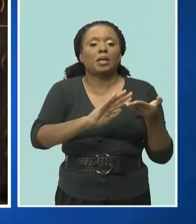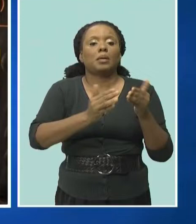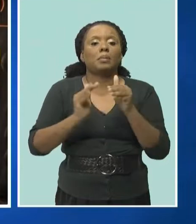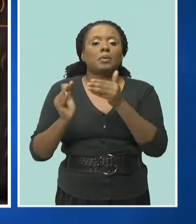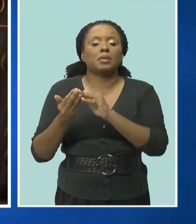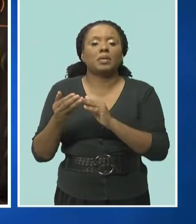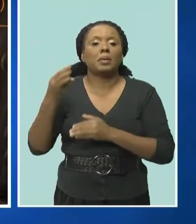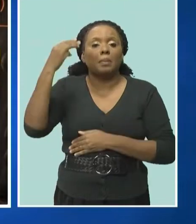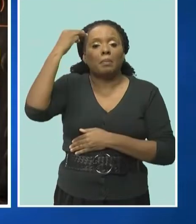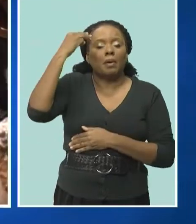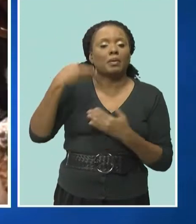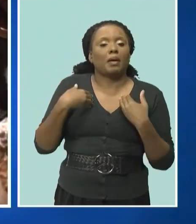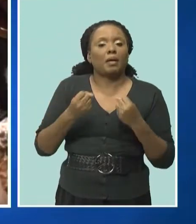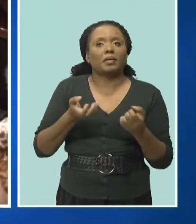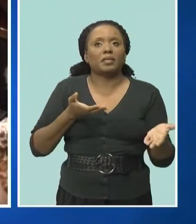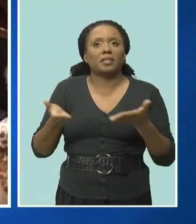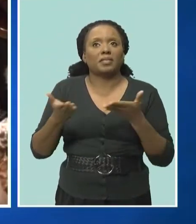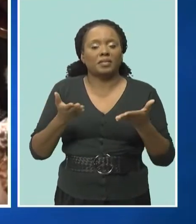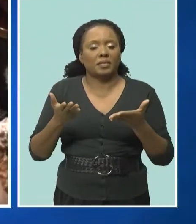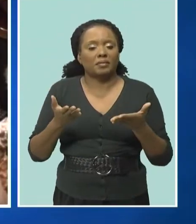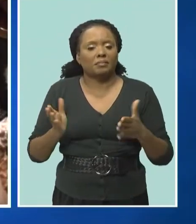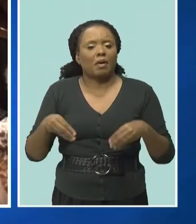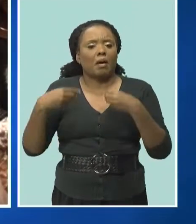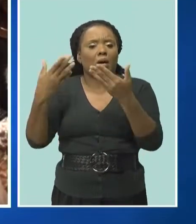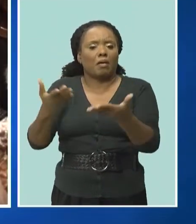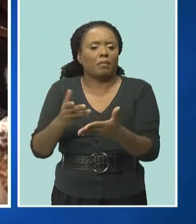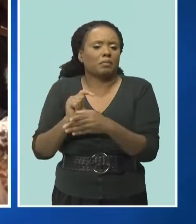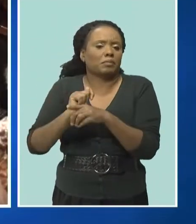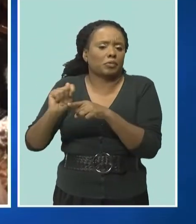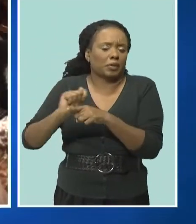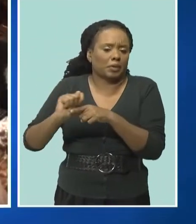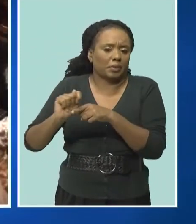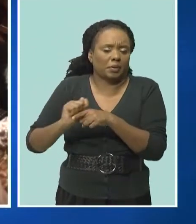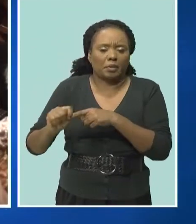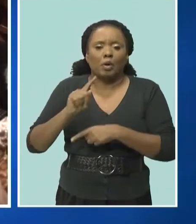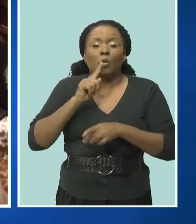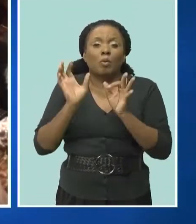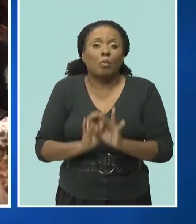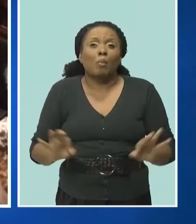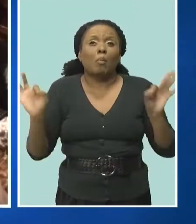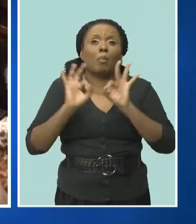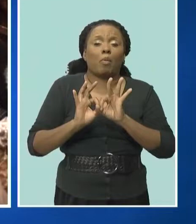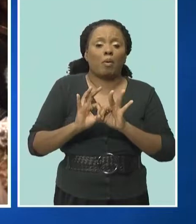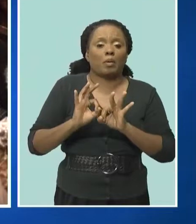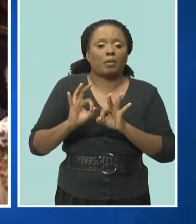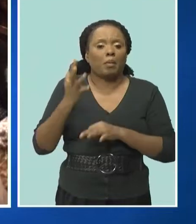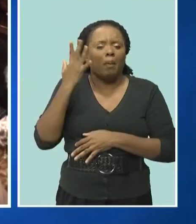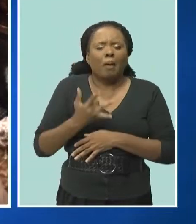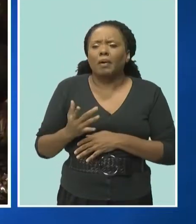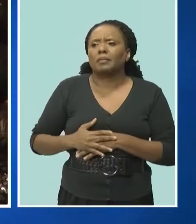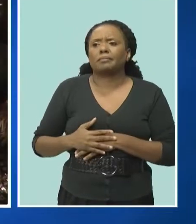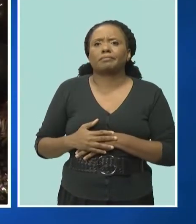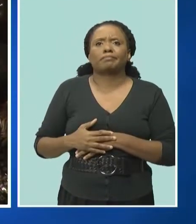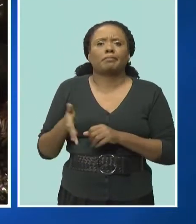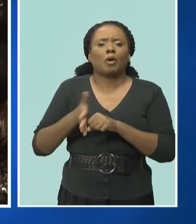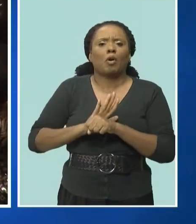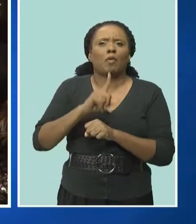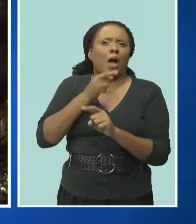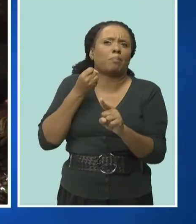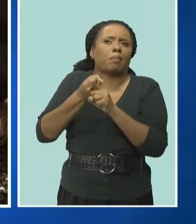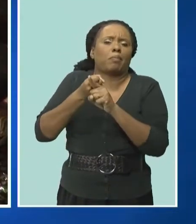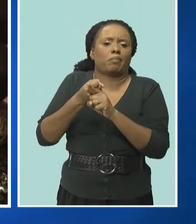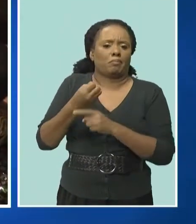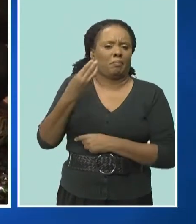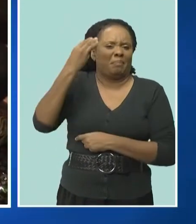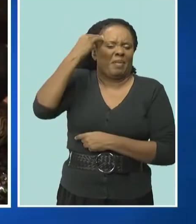services broadened to include more training where necessary. She says this is especially so given the significant impact COVID has had on people's